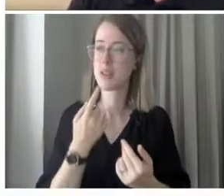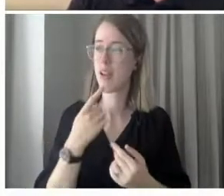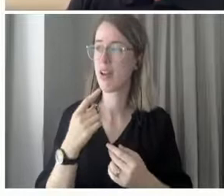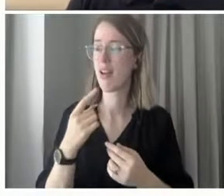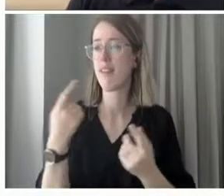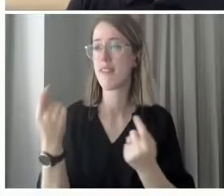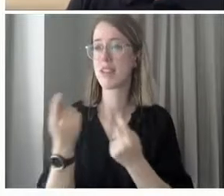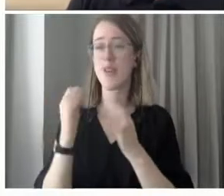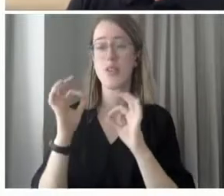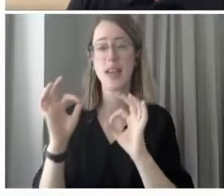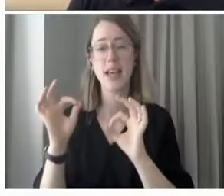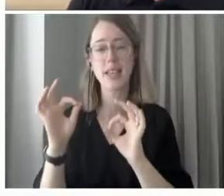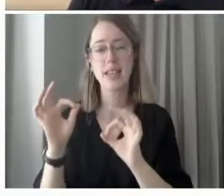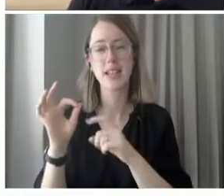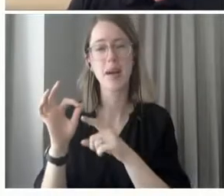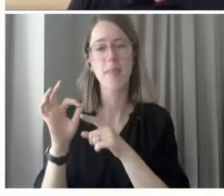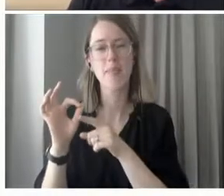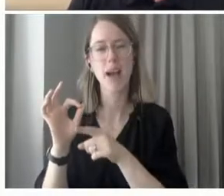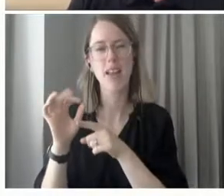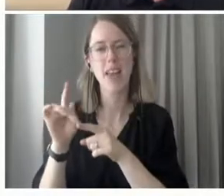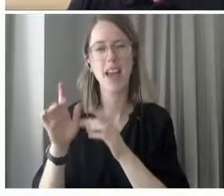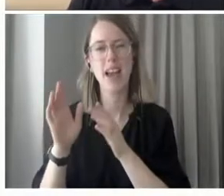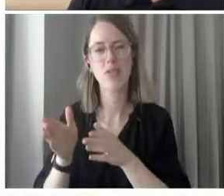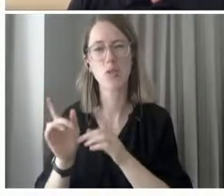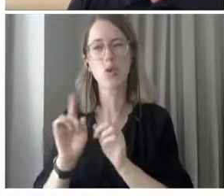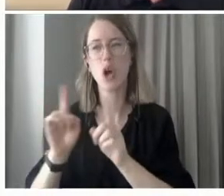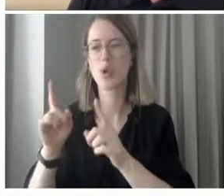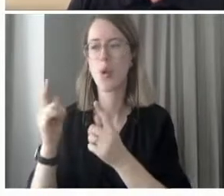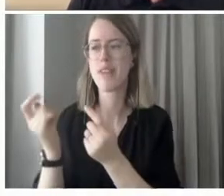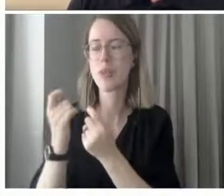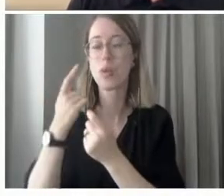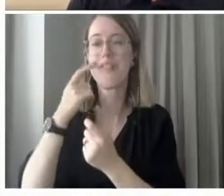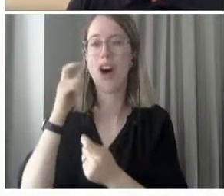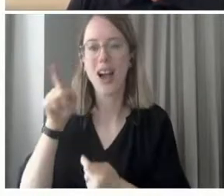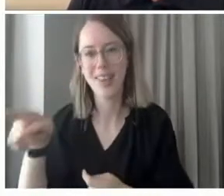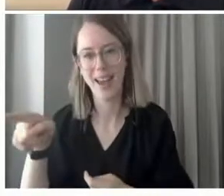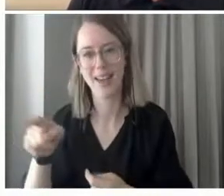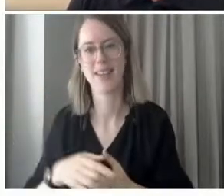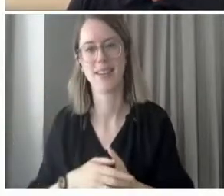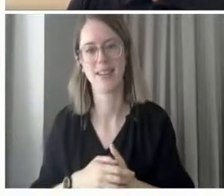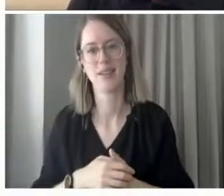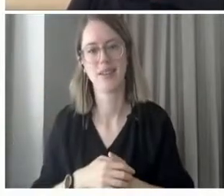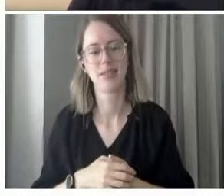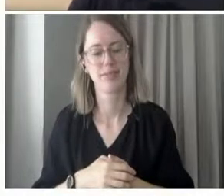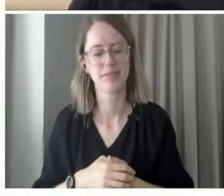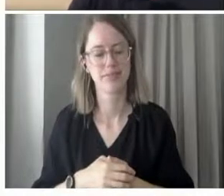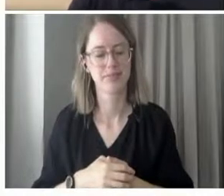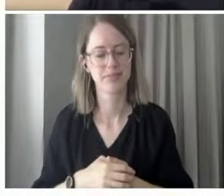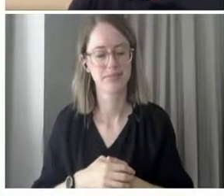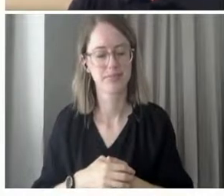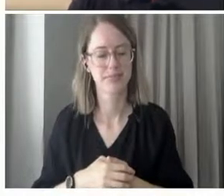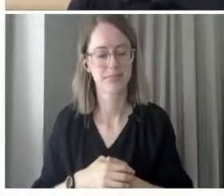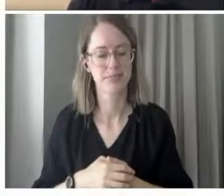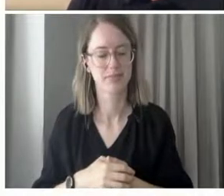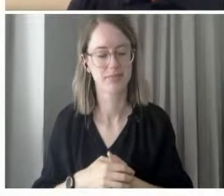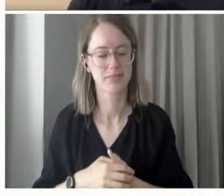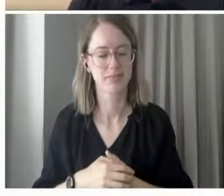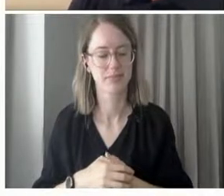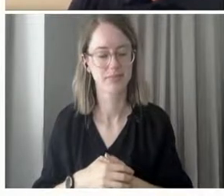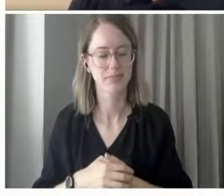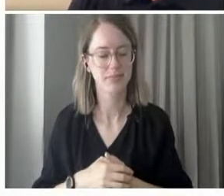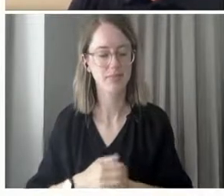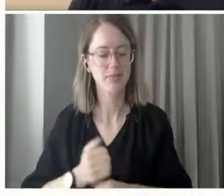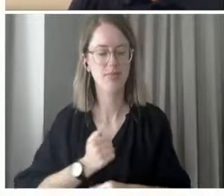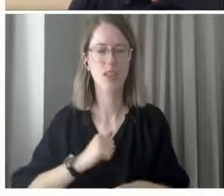are, they kind of have to go to a festival to find it. So my challenge would be, why